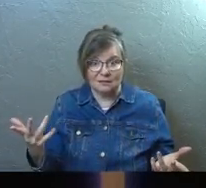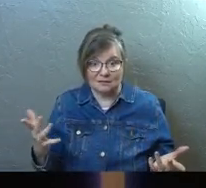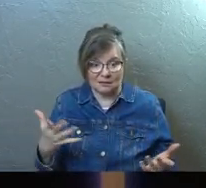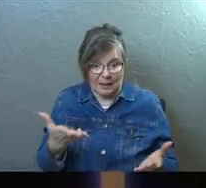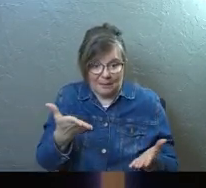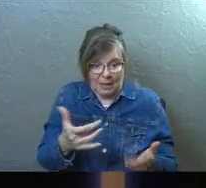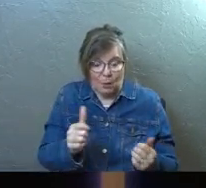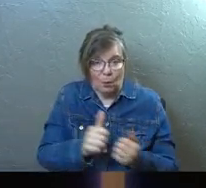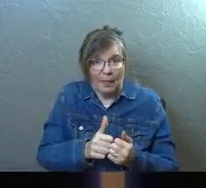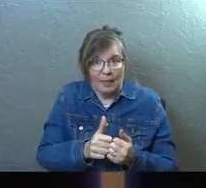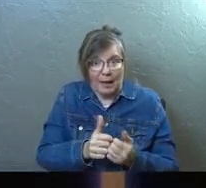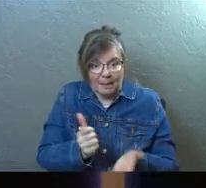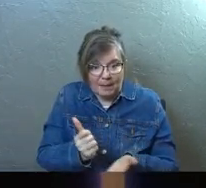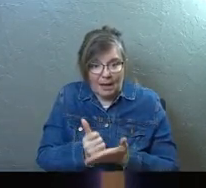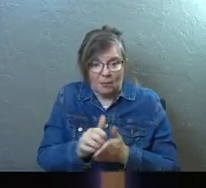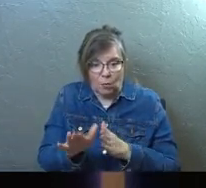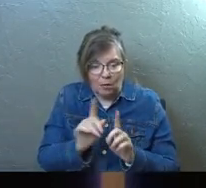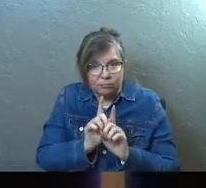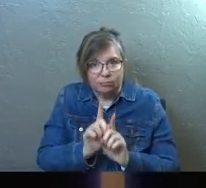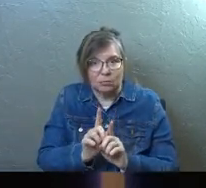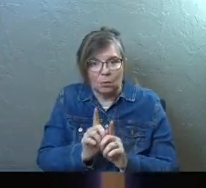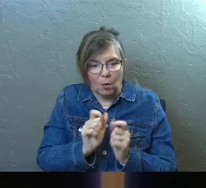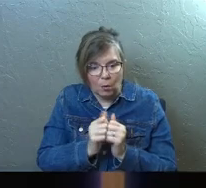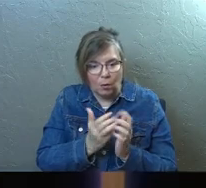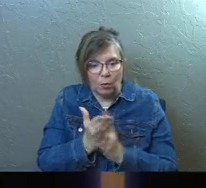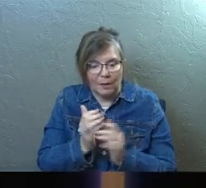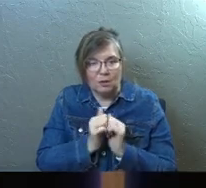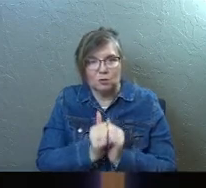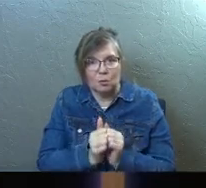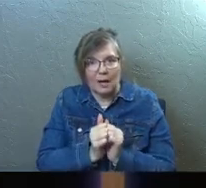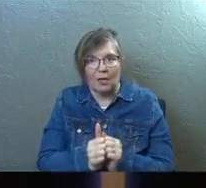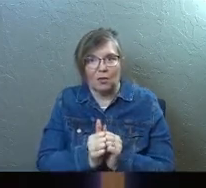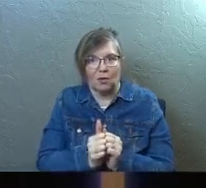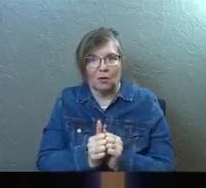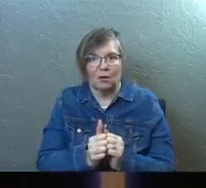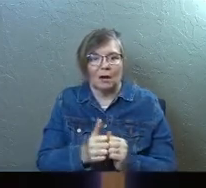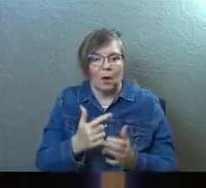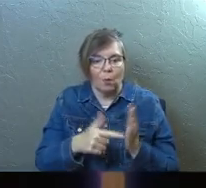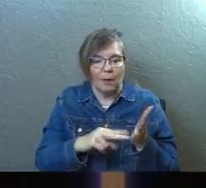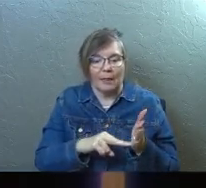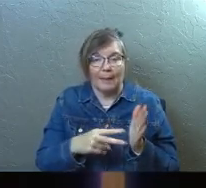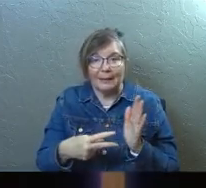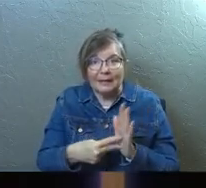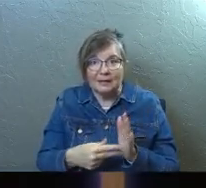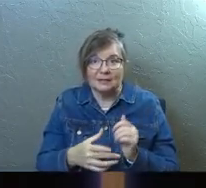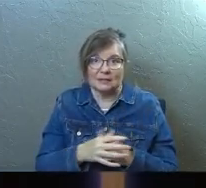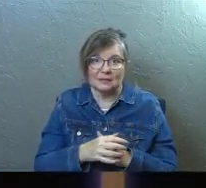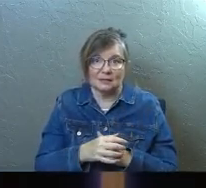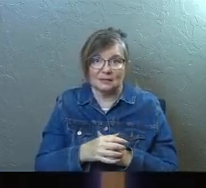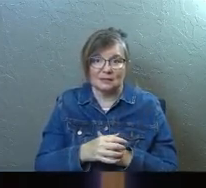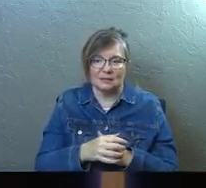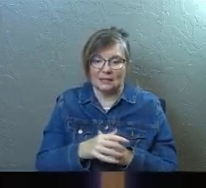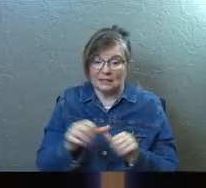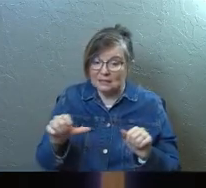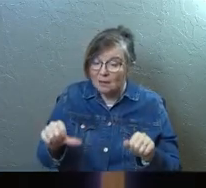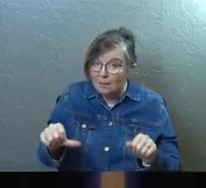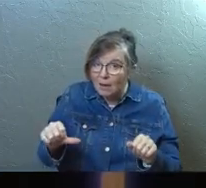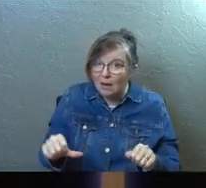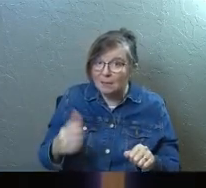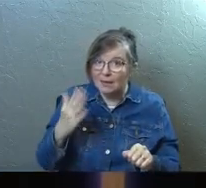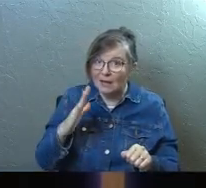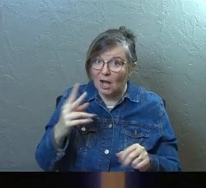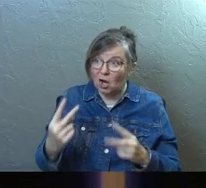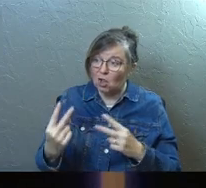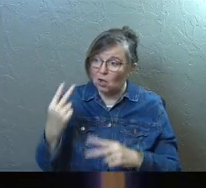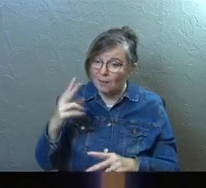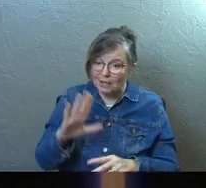Like being there with them and walking through it. Like we'll walk through that together and just what that means. Is it possible that